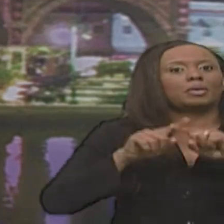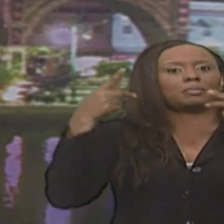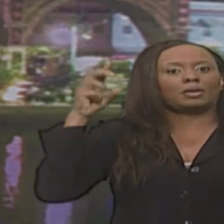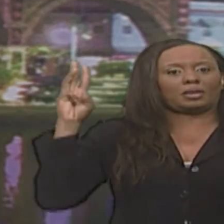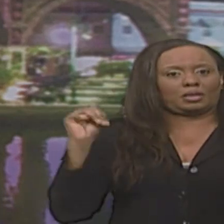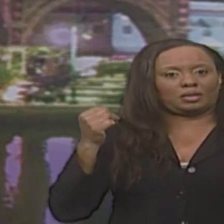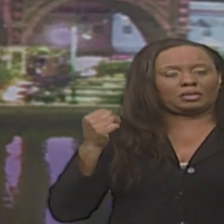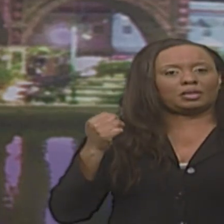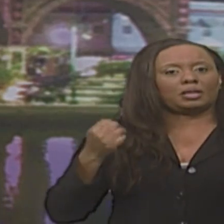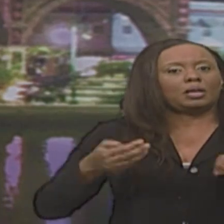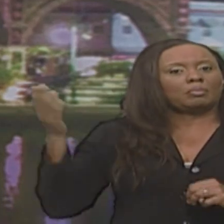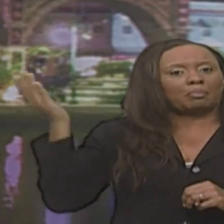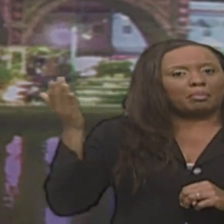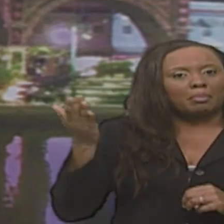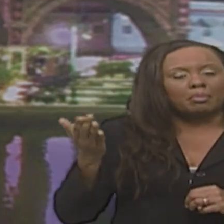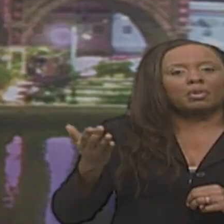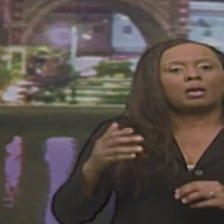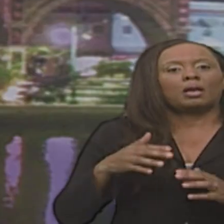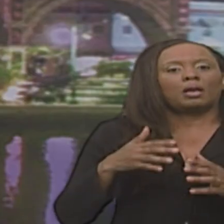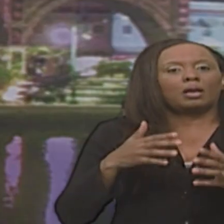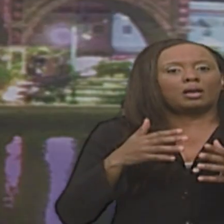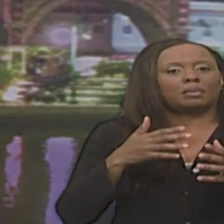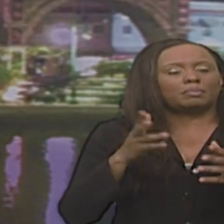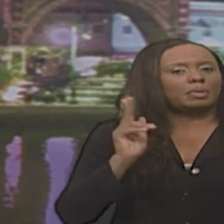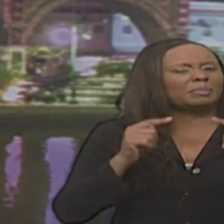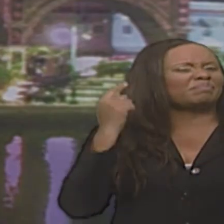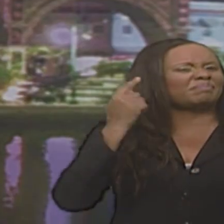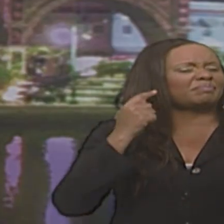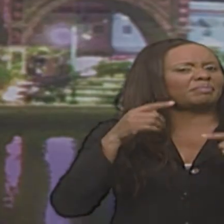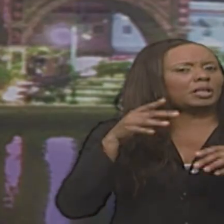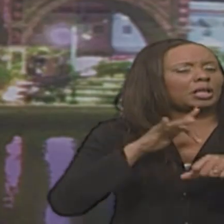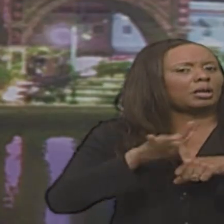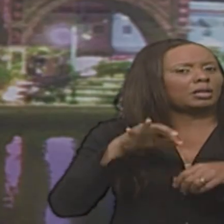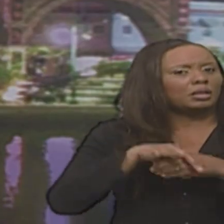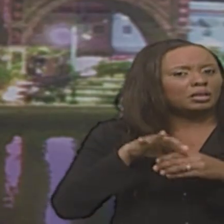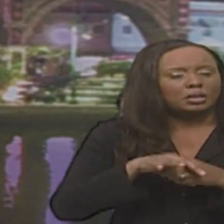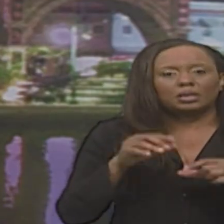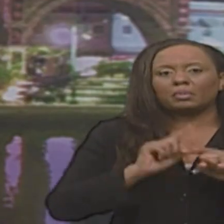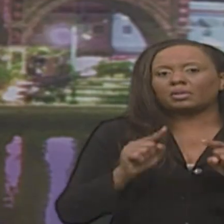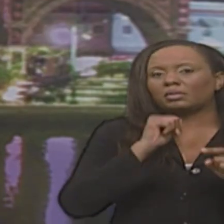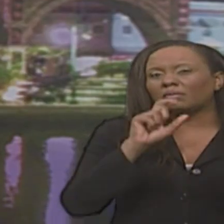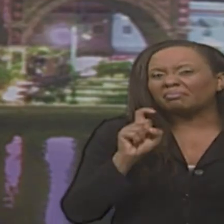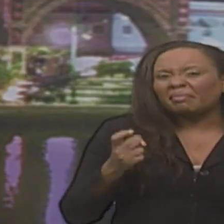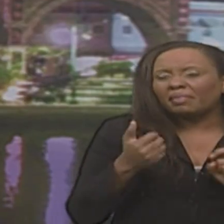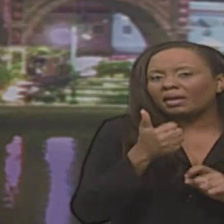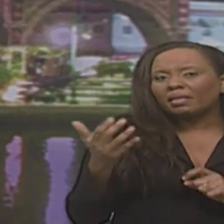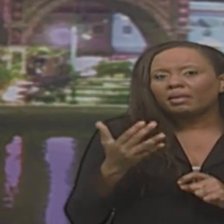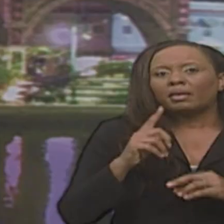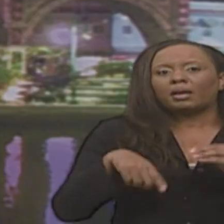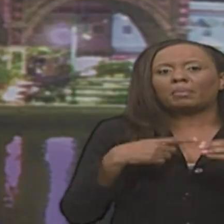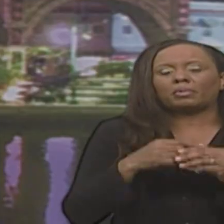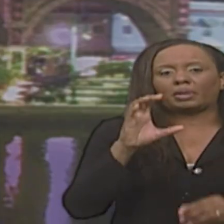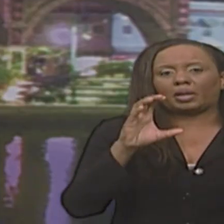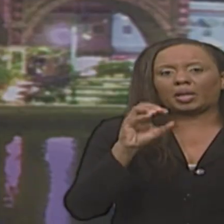Commission report, which, in light of expected early elections, did not propose any changes to the constituency boundaries. The commissioners